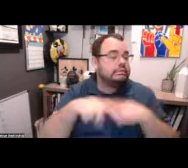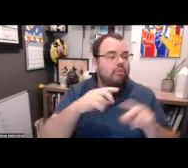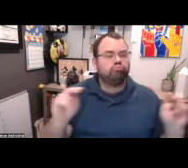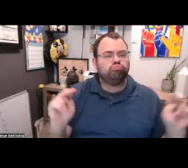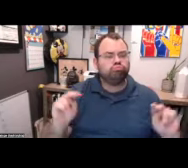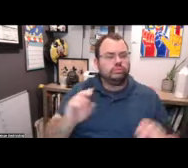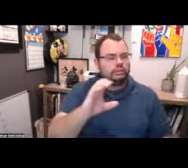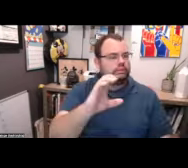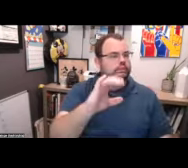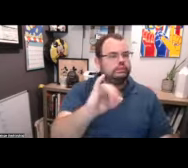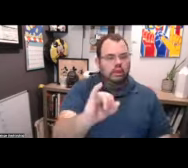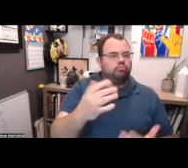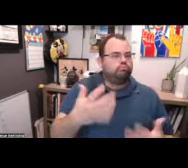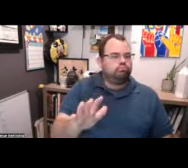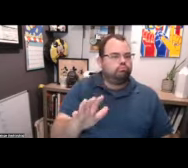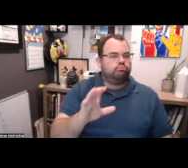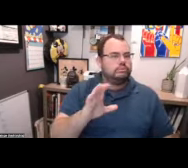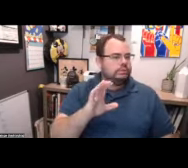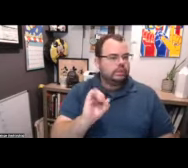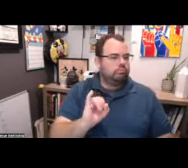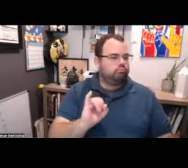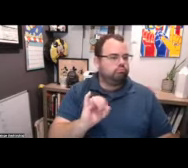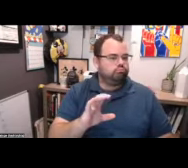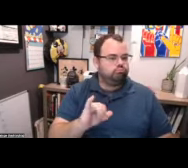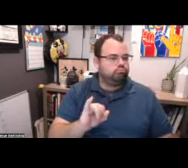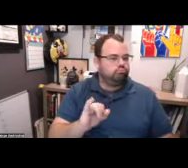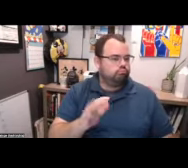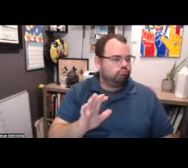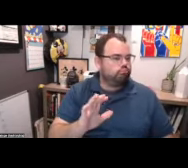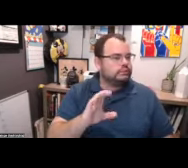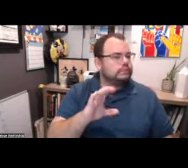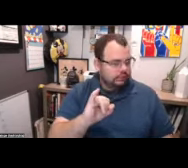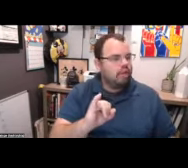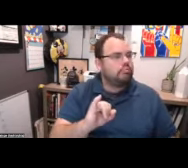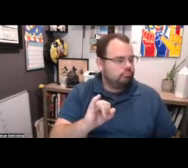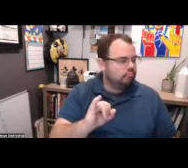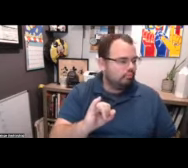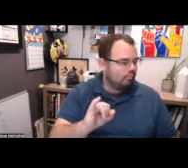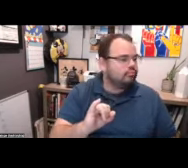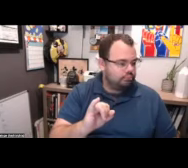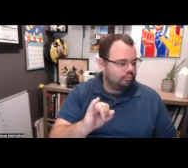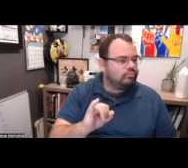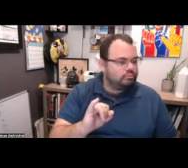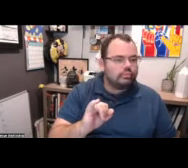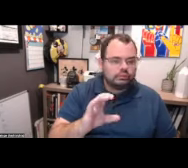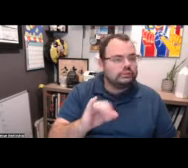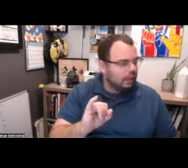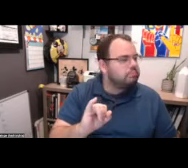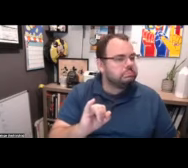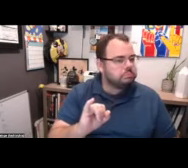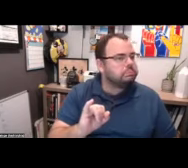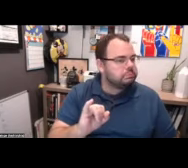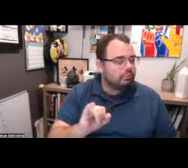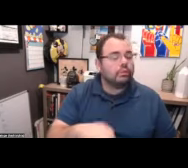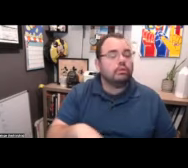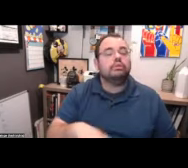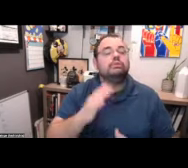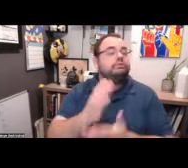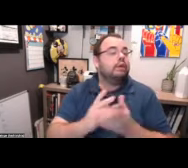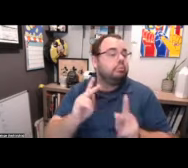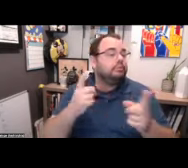implant. And people who sign it in a more neutral way, they don't have a positive or negative outlook of it. They just sign CI, cochlear